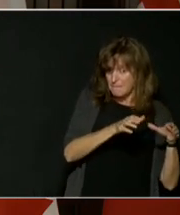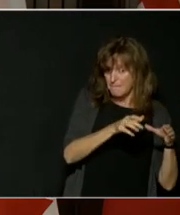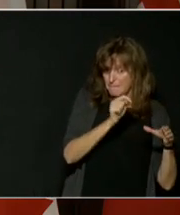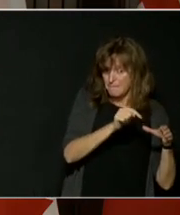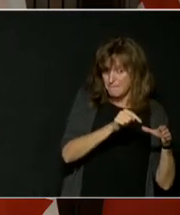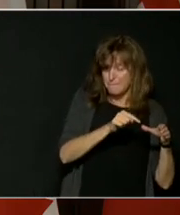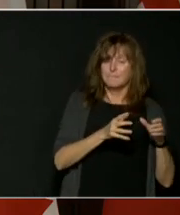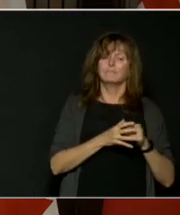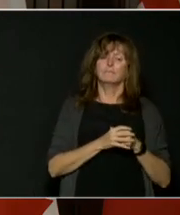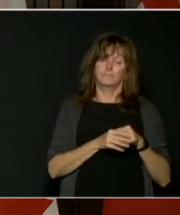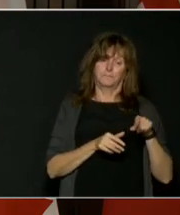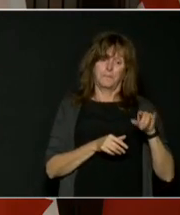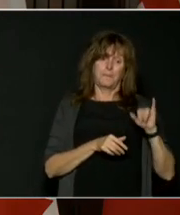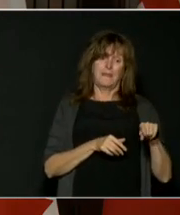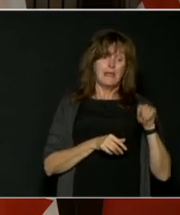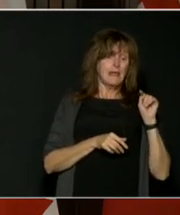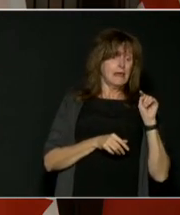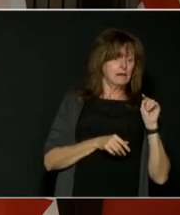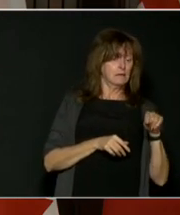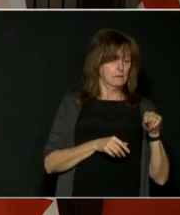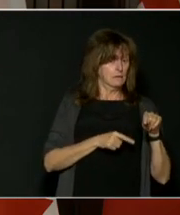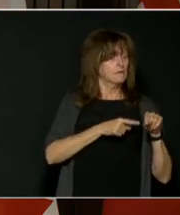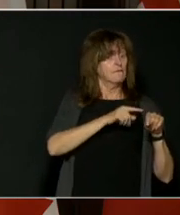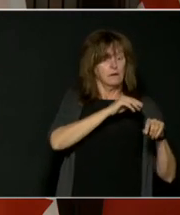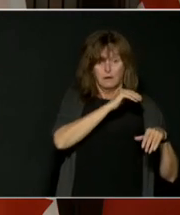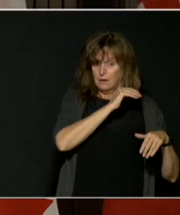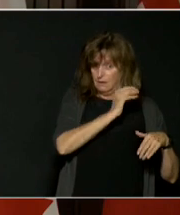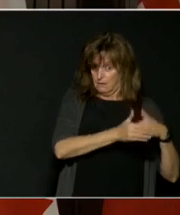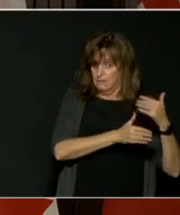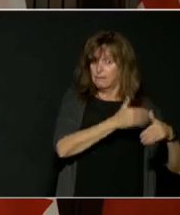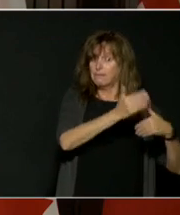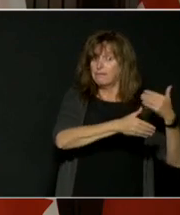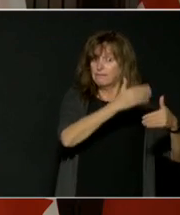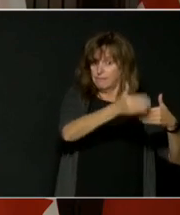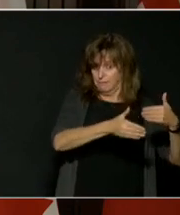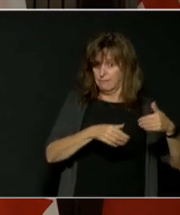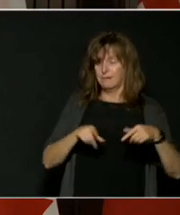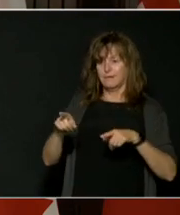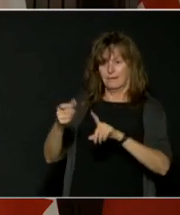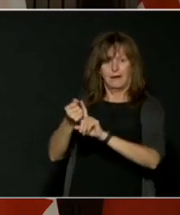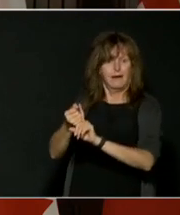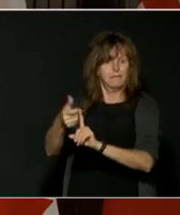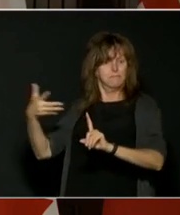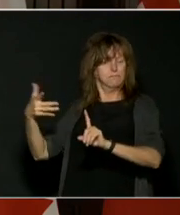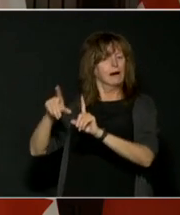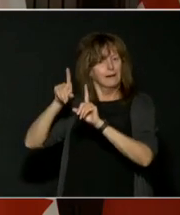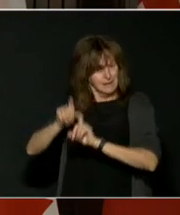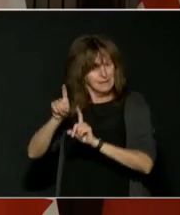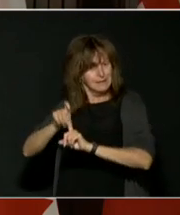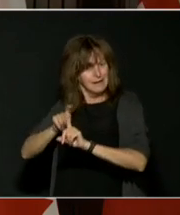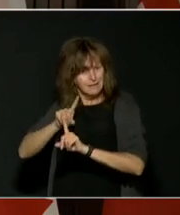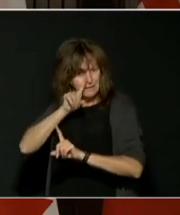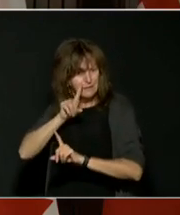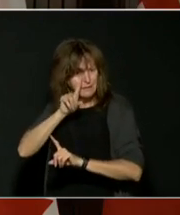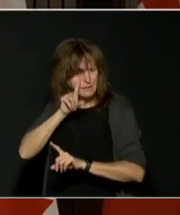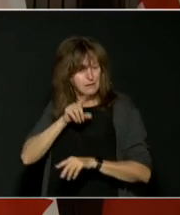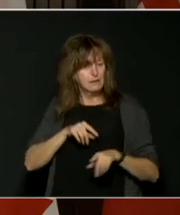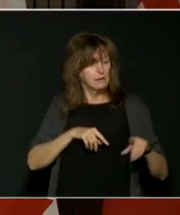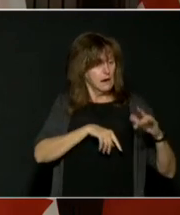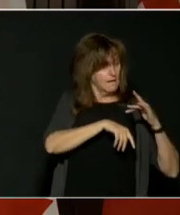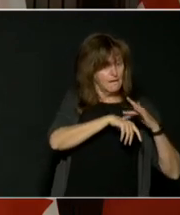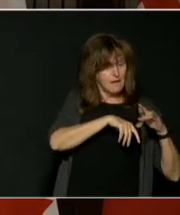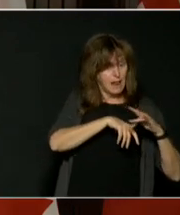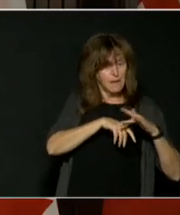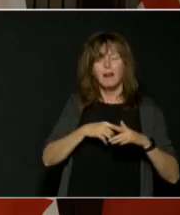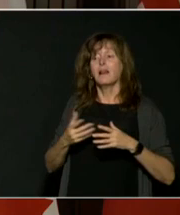pace for our capacity. And then we can take on or add, if we need to, on